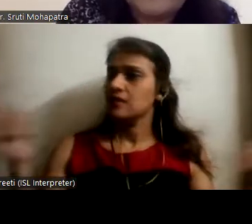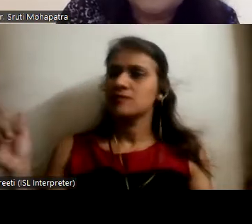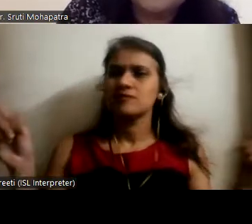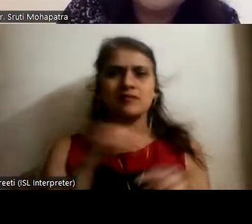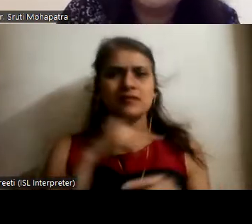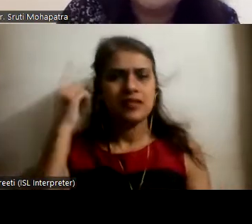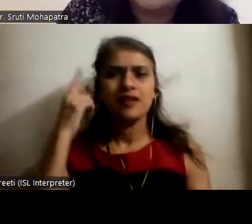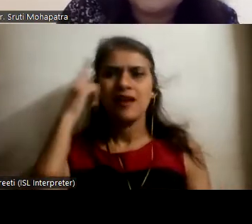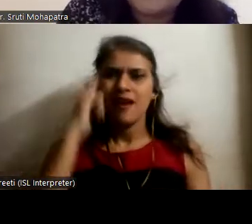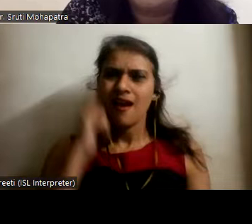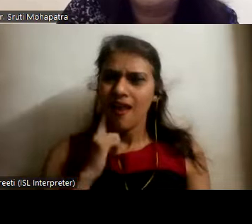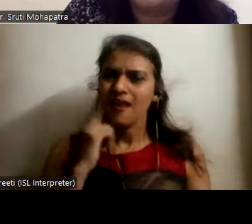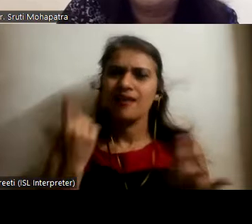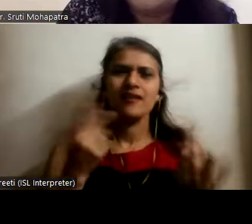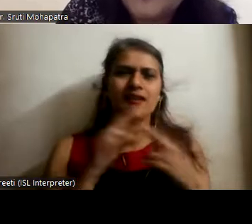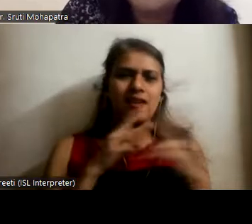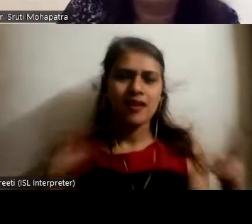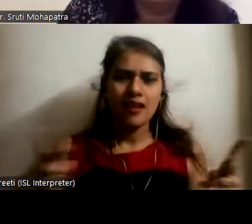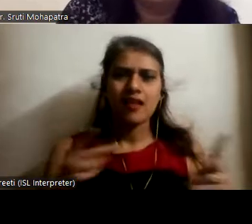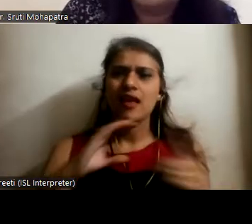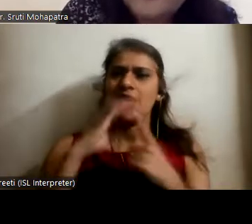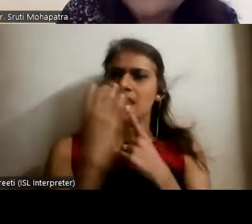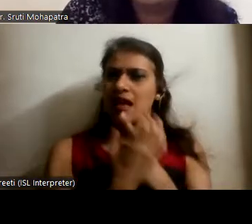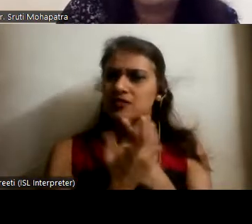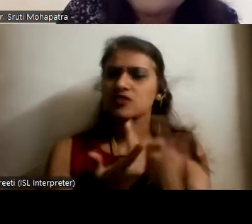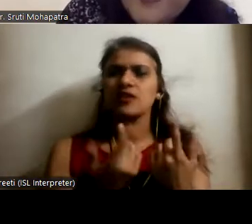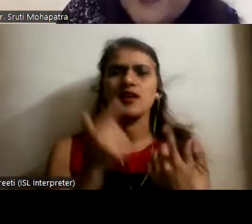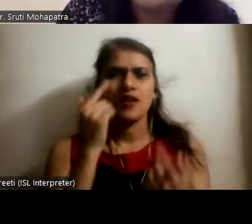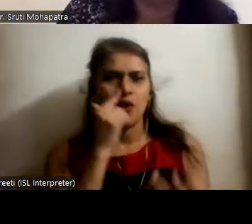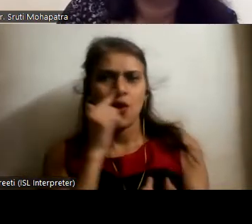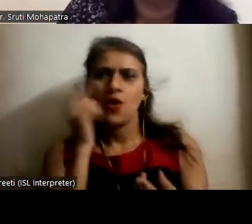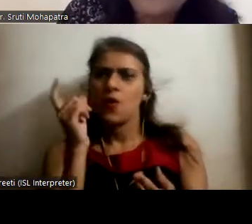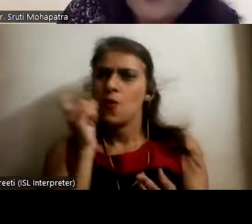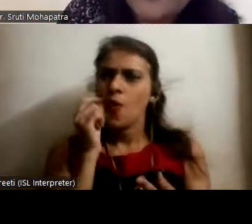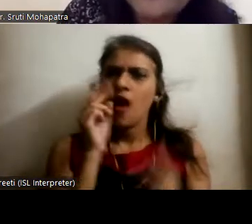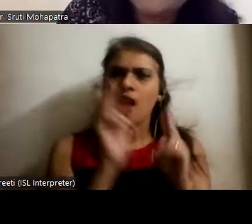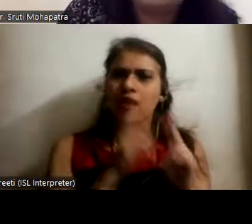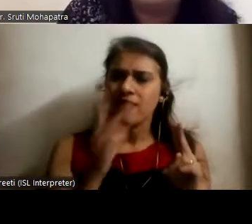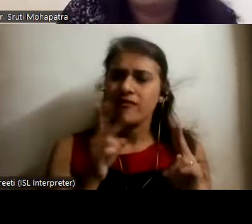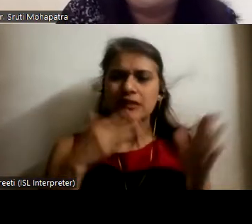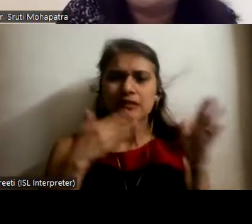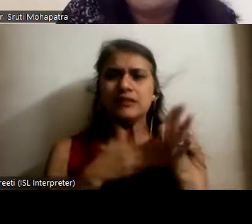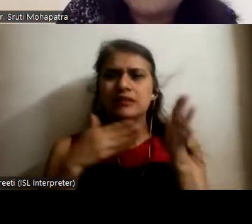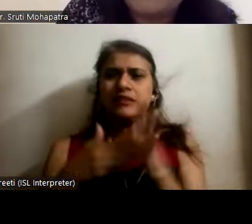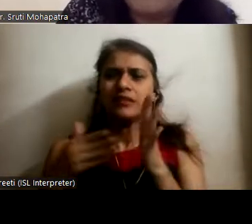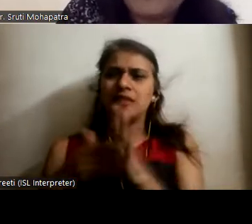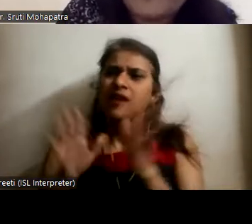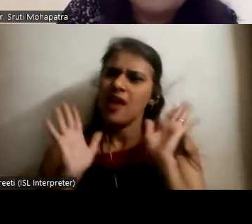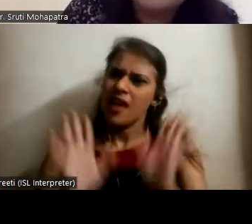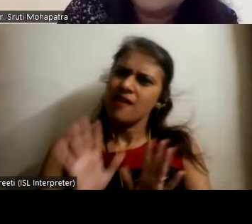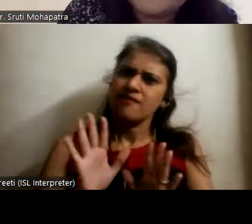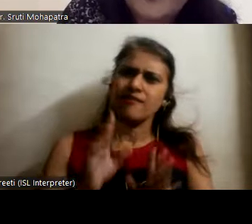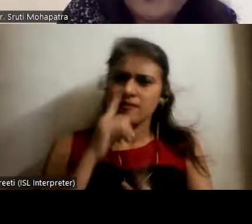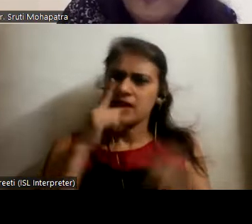like culture, like sexuality, gender, these needs, these challenges, they will be taken care of by